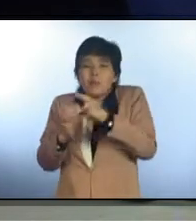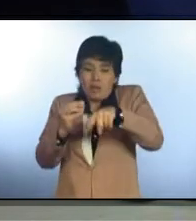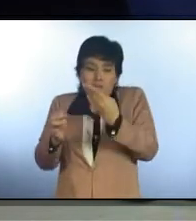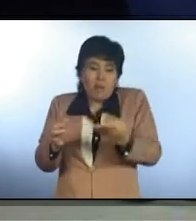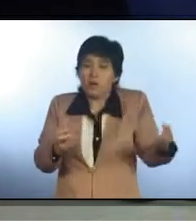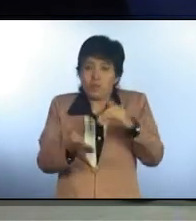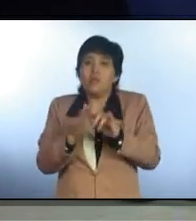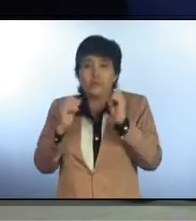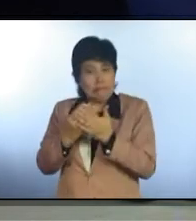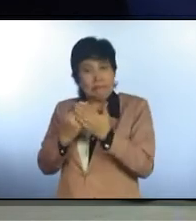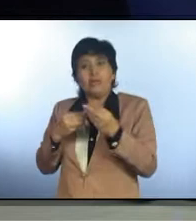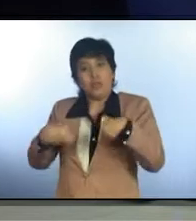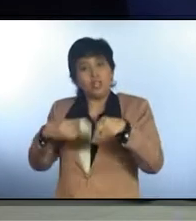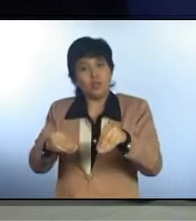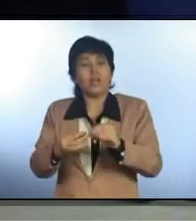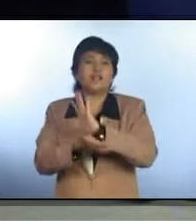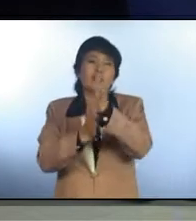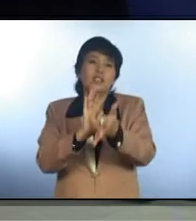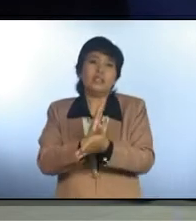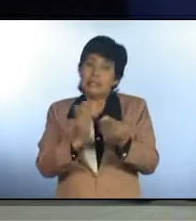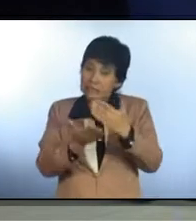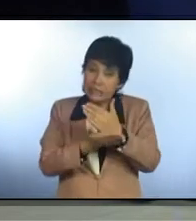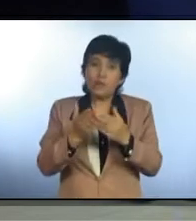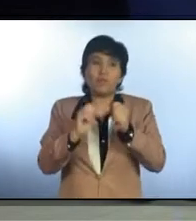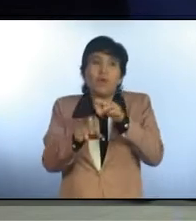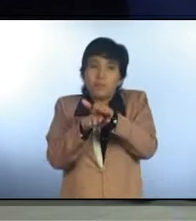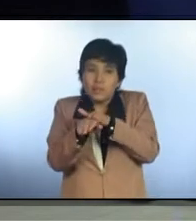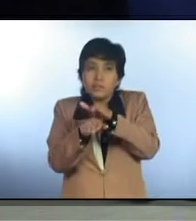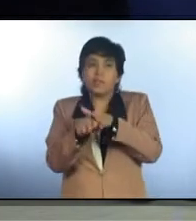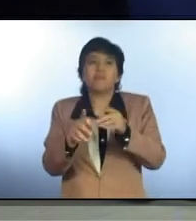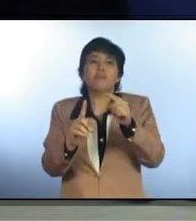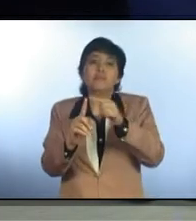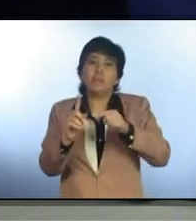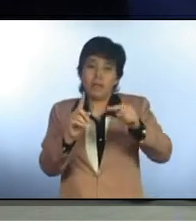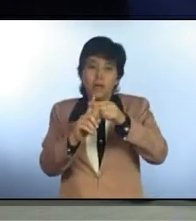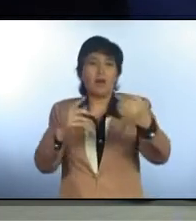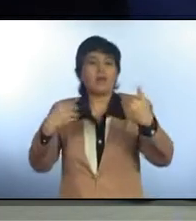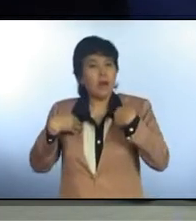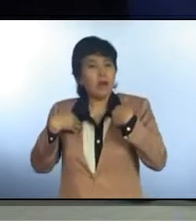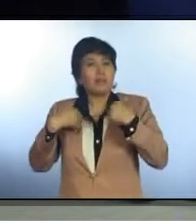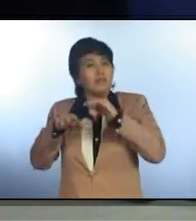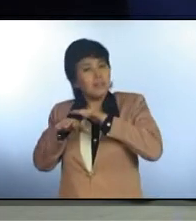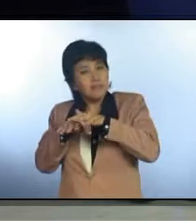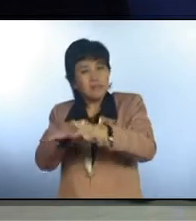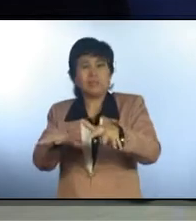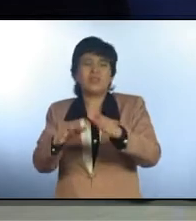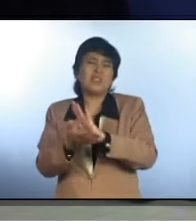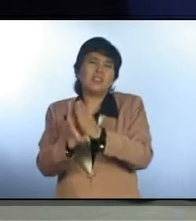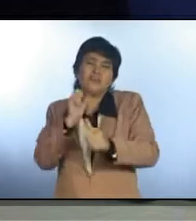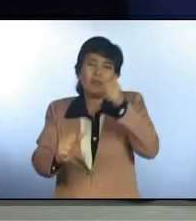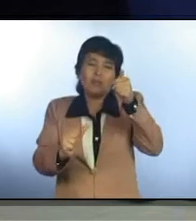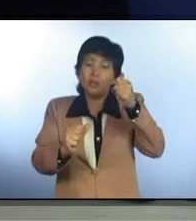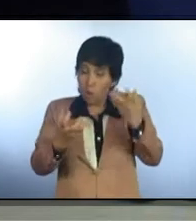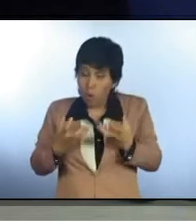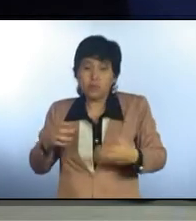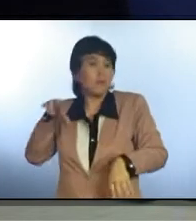Now, some people tend to persuade someone when they are distracted. So most likely, they won't